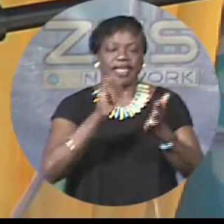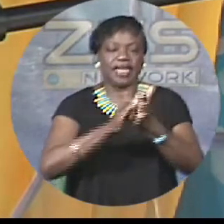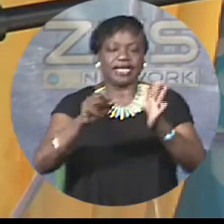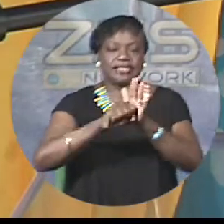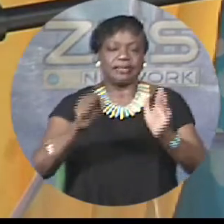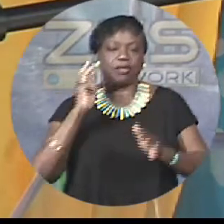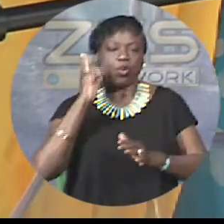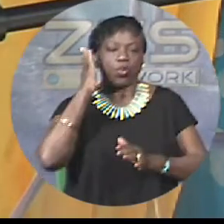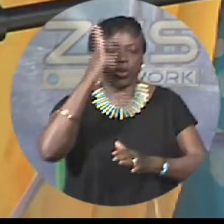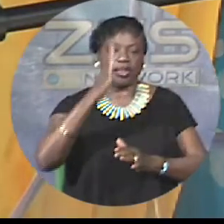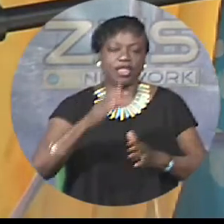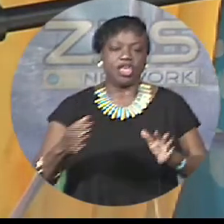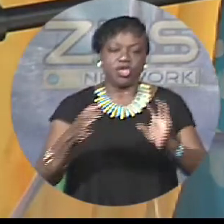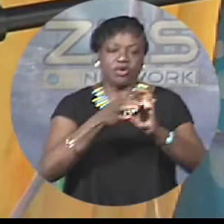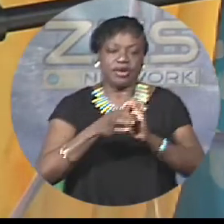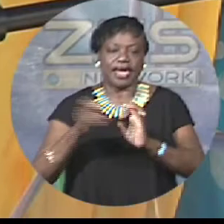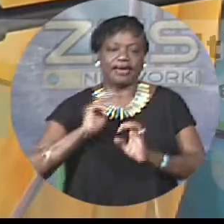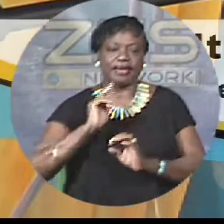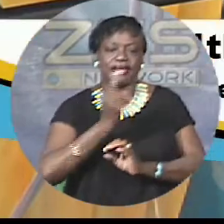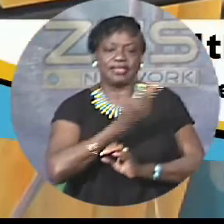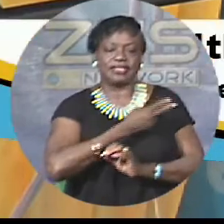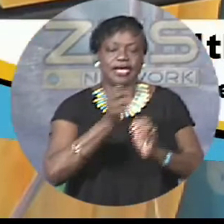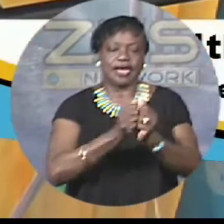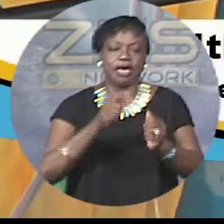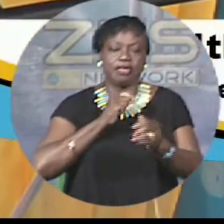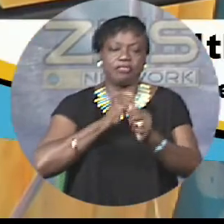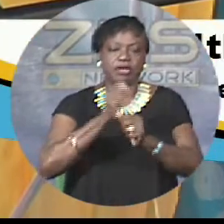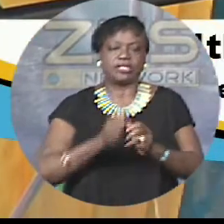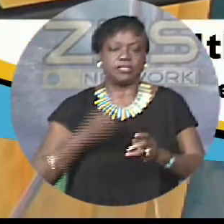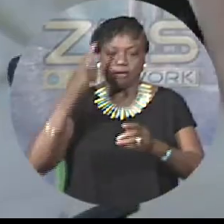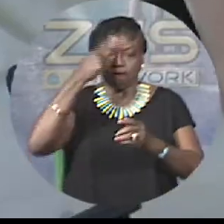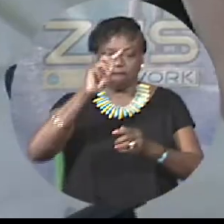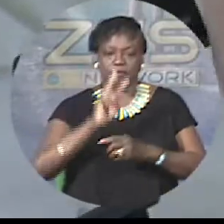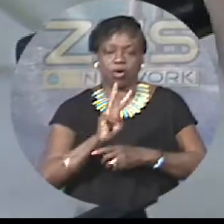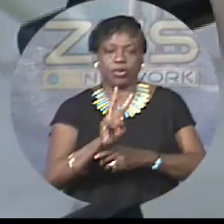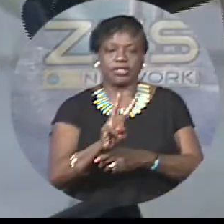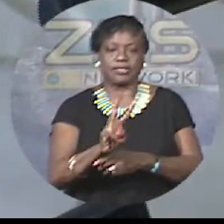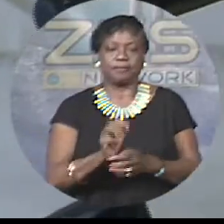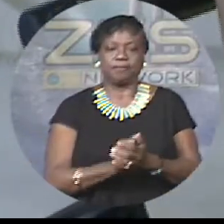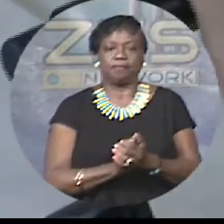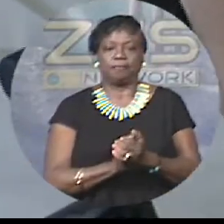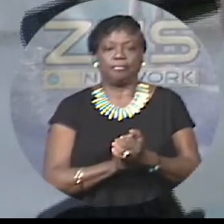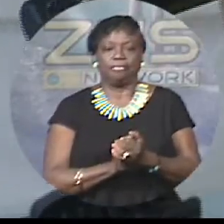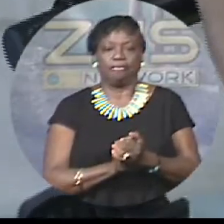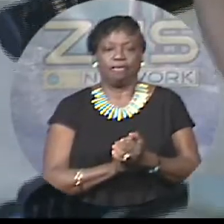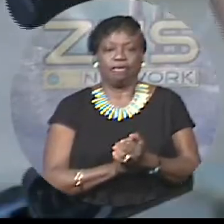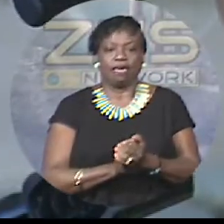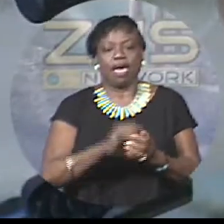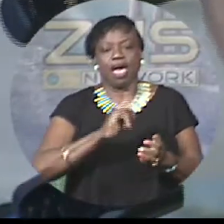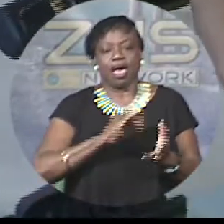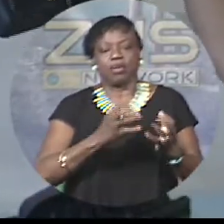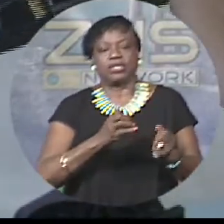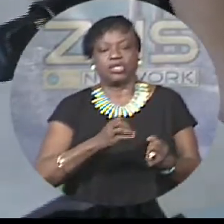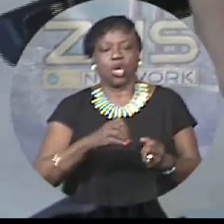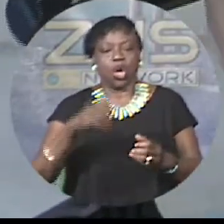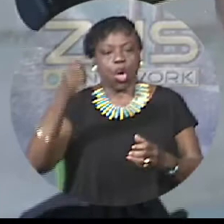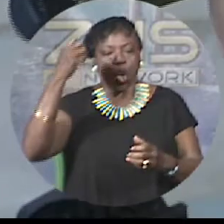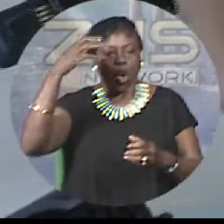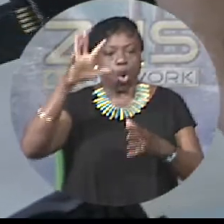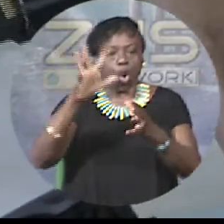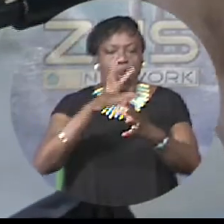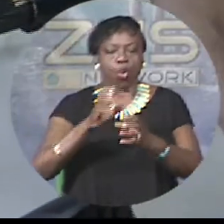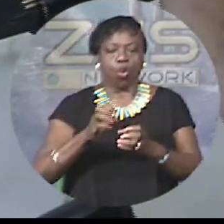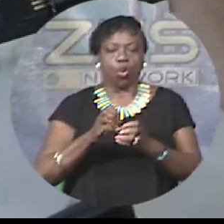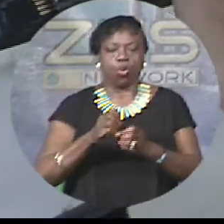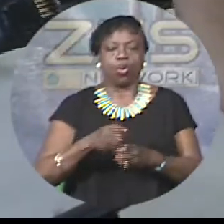will unite us in our thrusts forward. Others gonna hold out, he light for